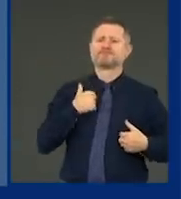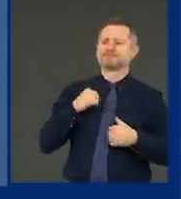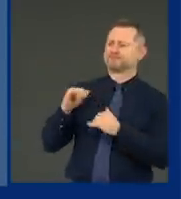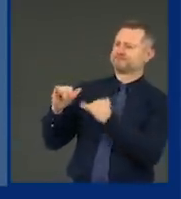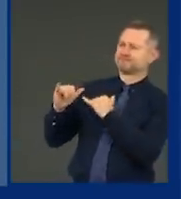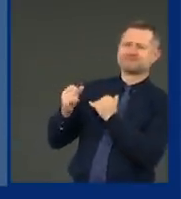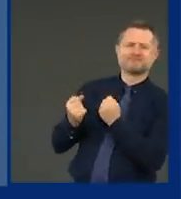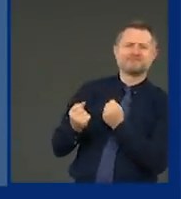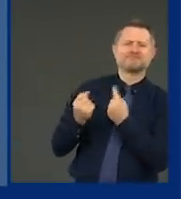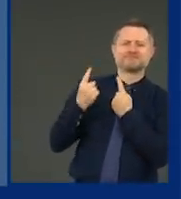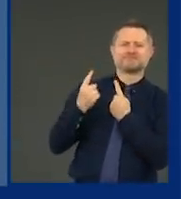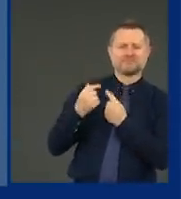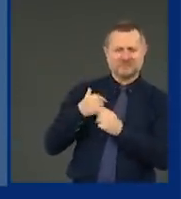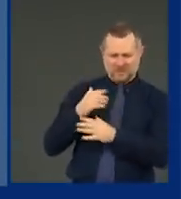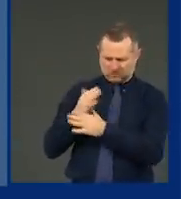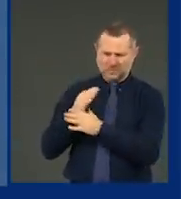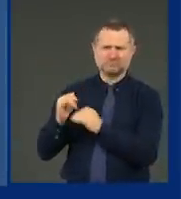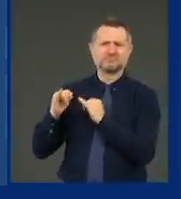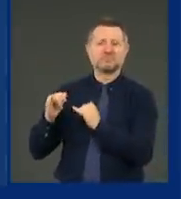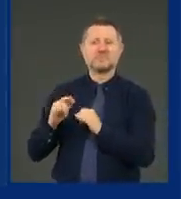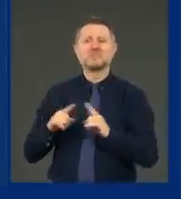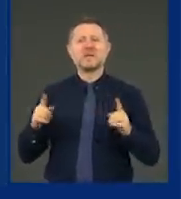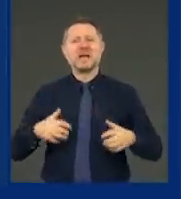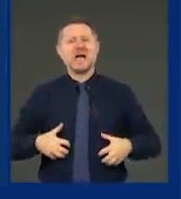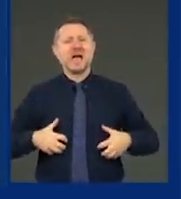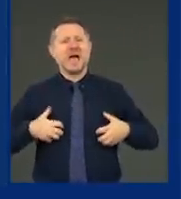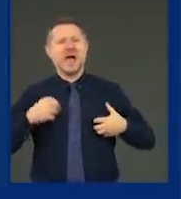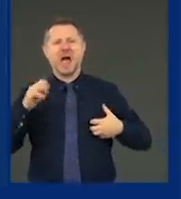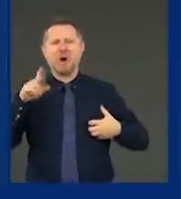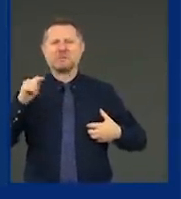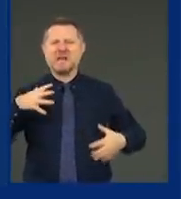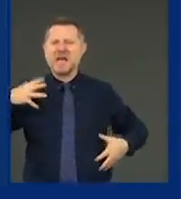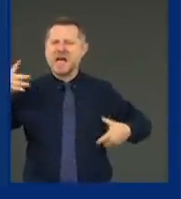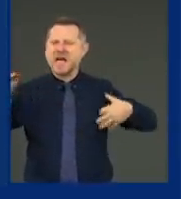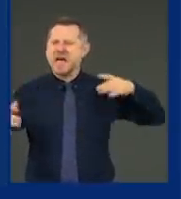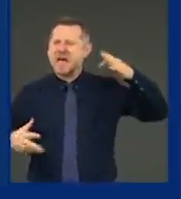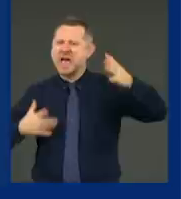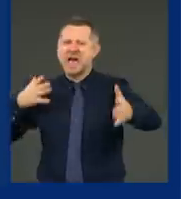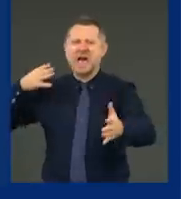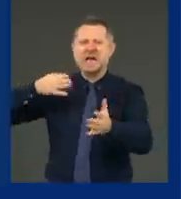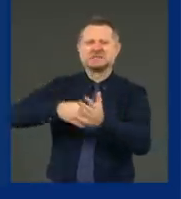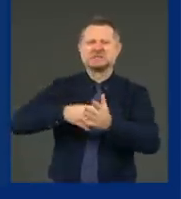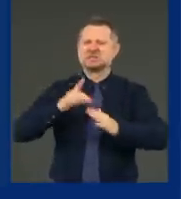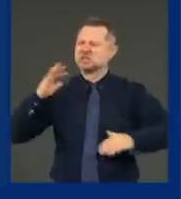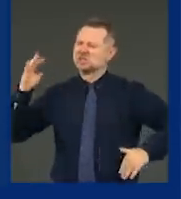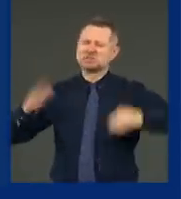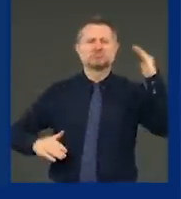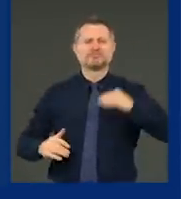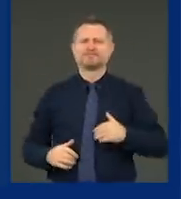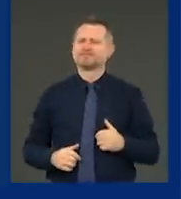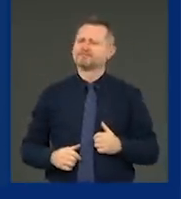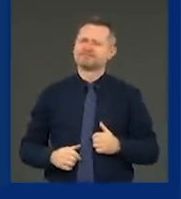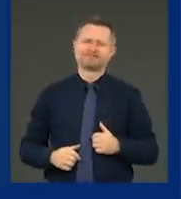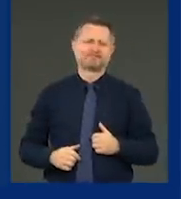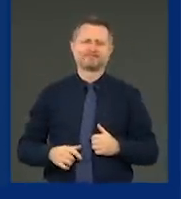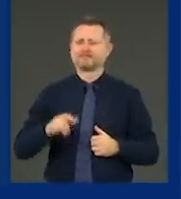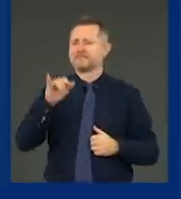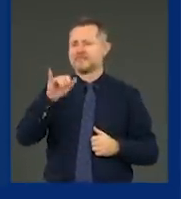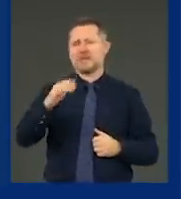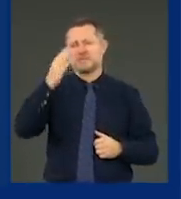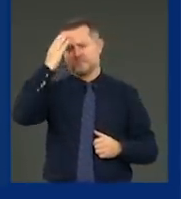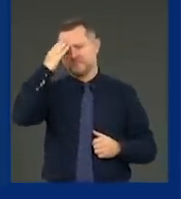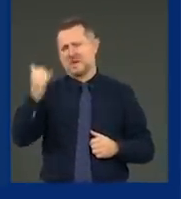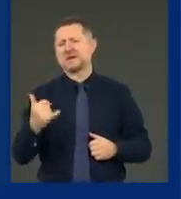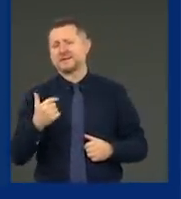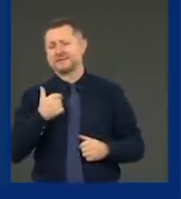at this fundamental injustice. I do. And that's why I say I figuratively stand